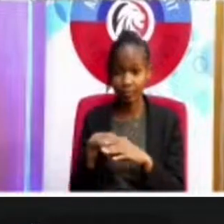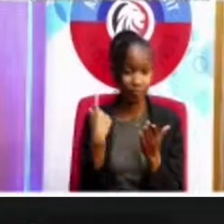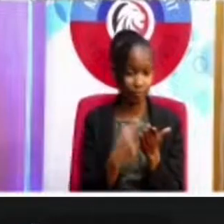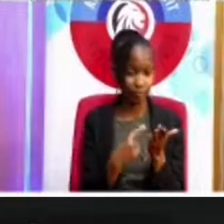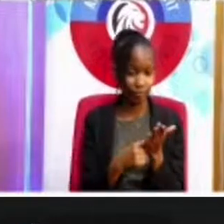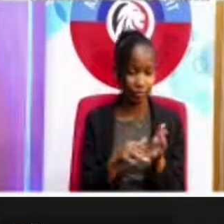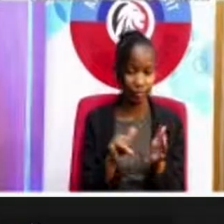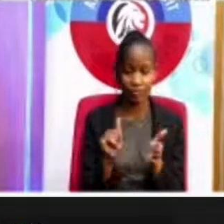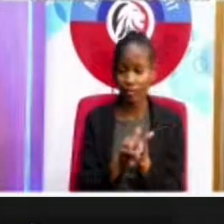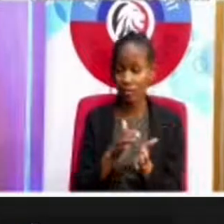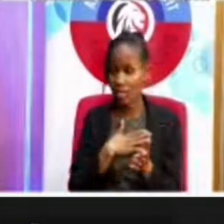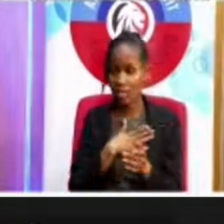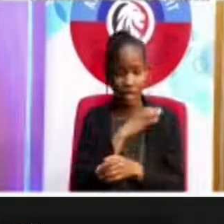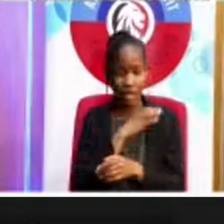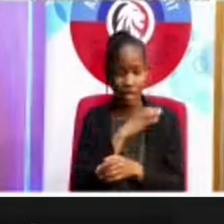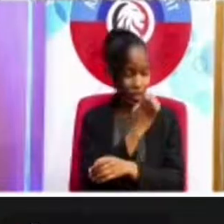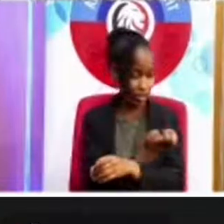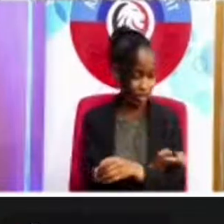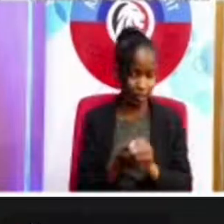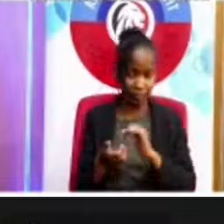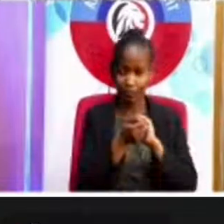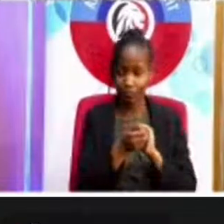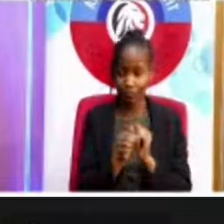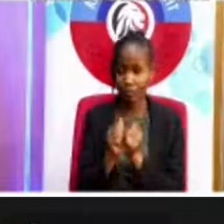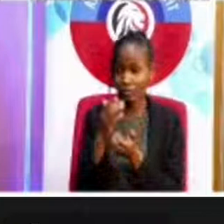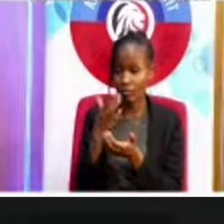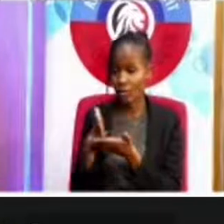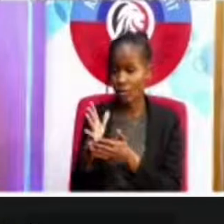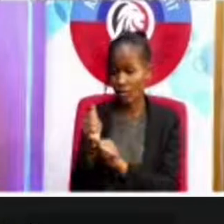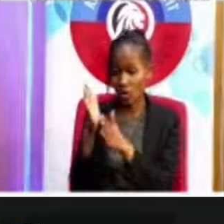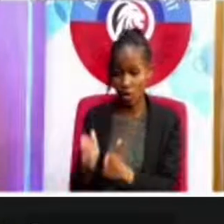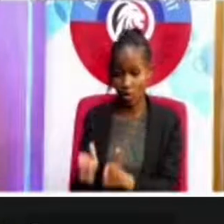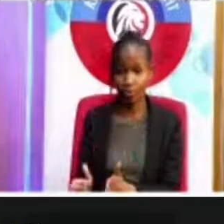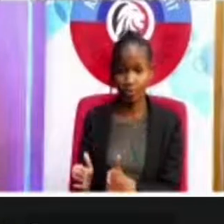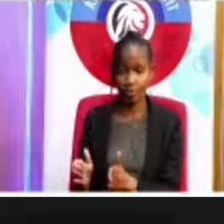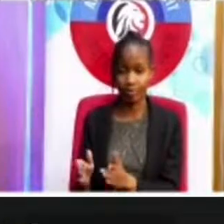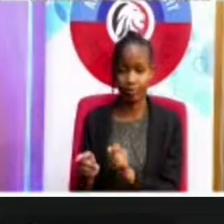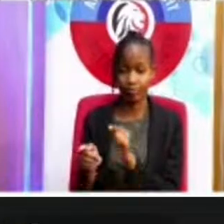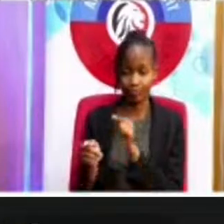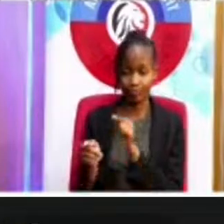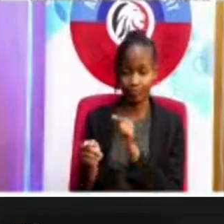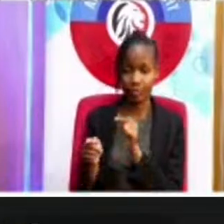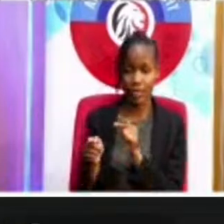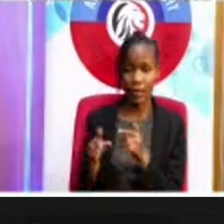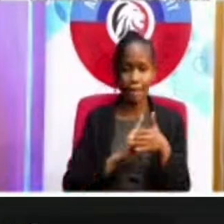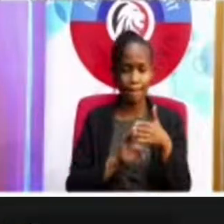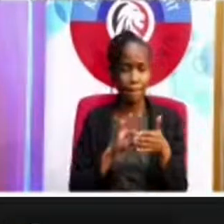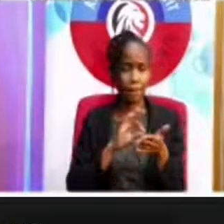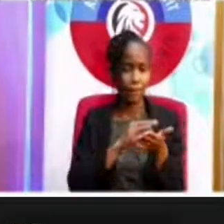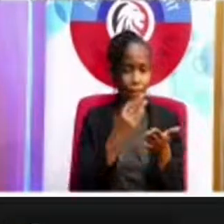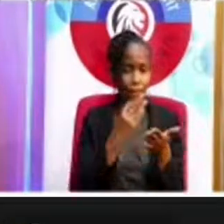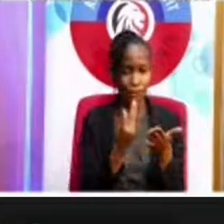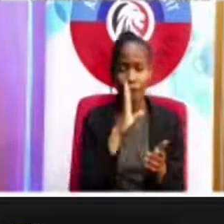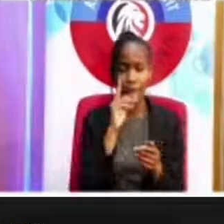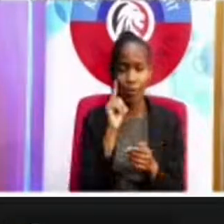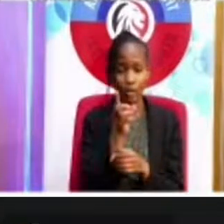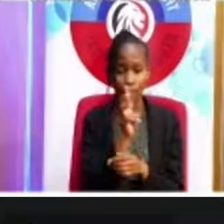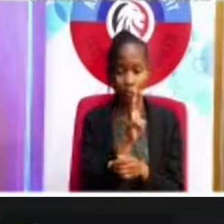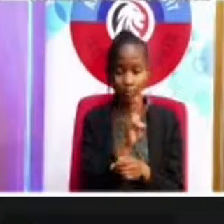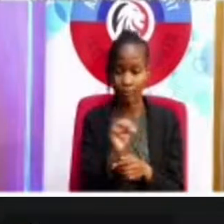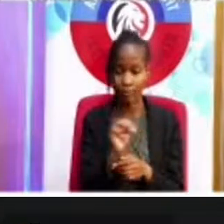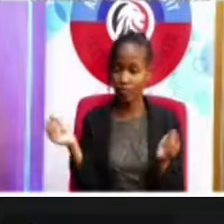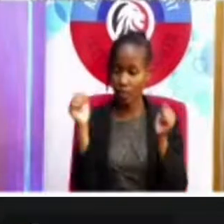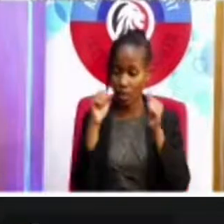efforts to engage with stakeholders, Ministry of Finance being one of them, we have agreed on